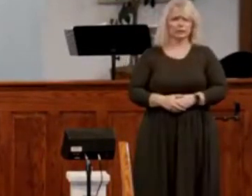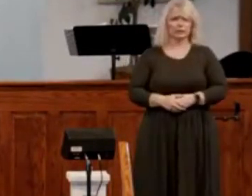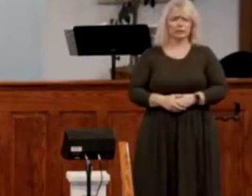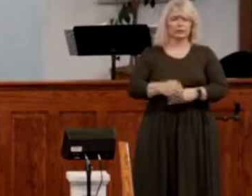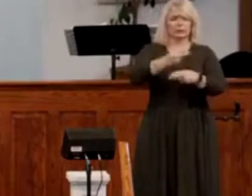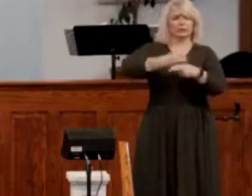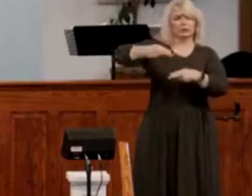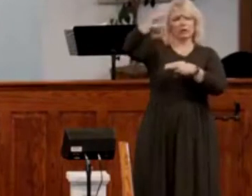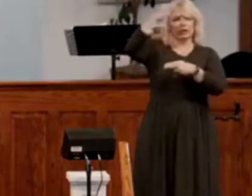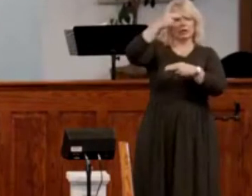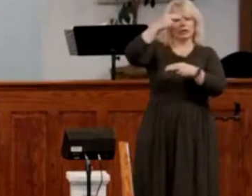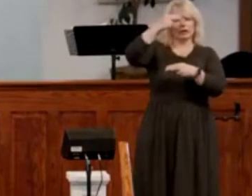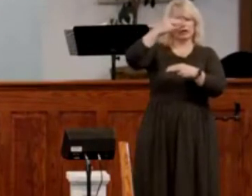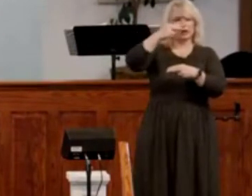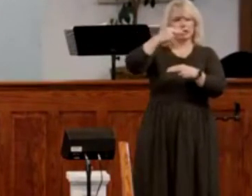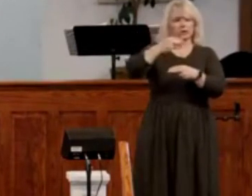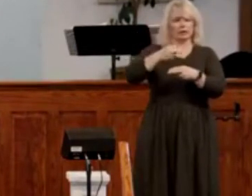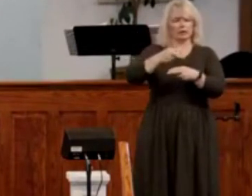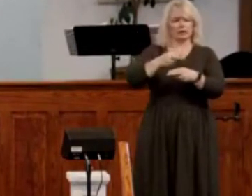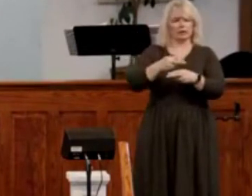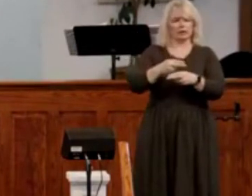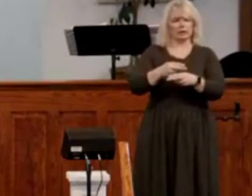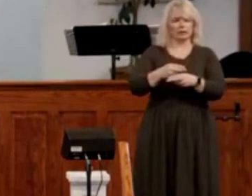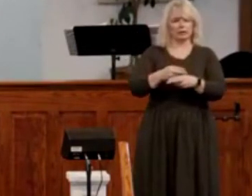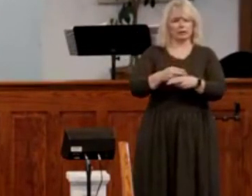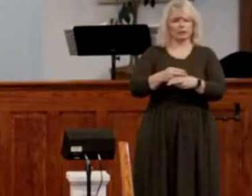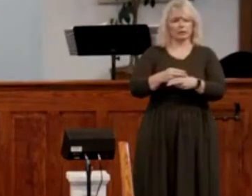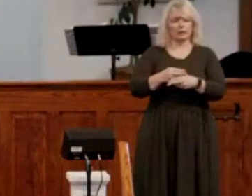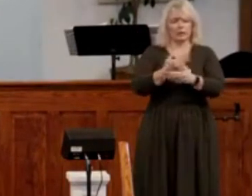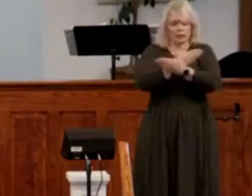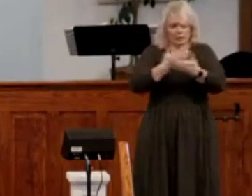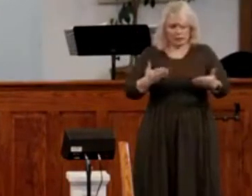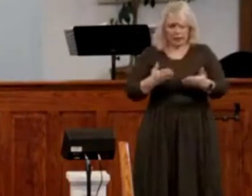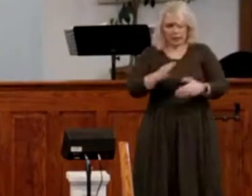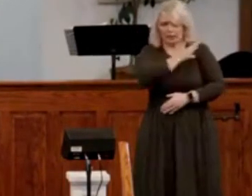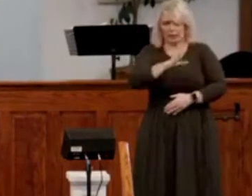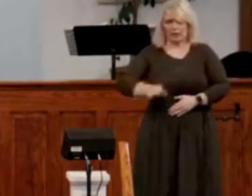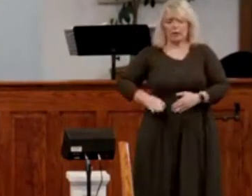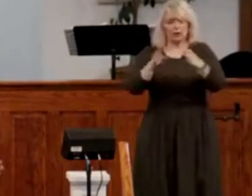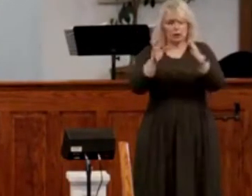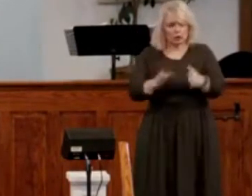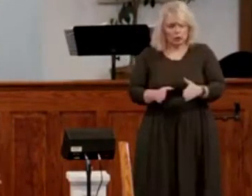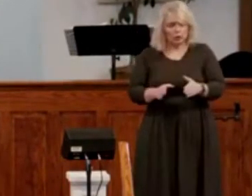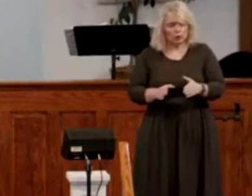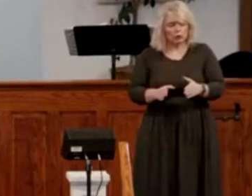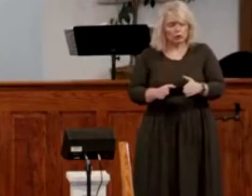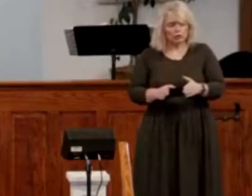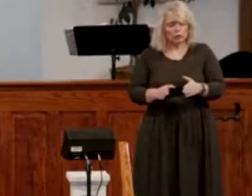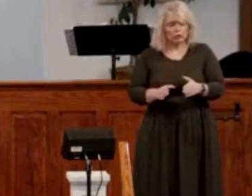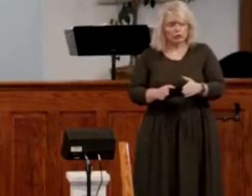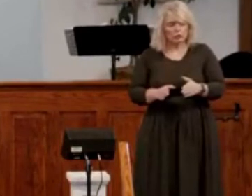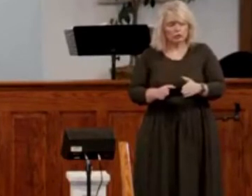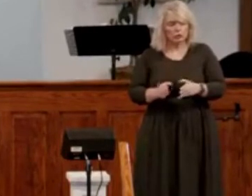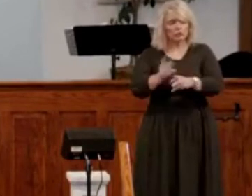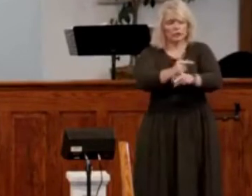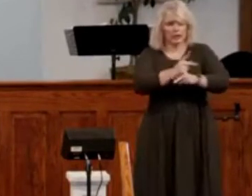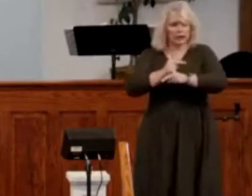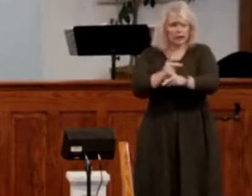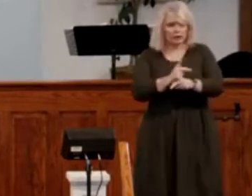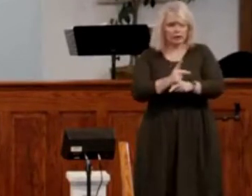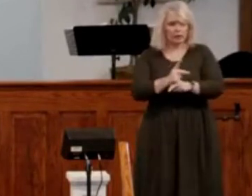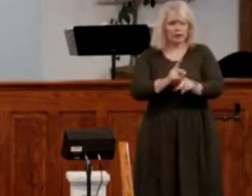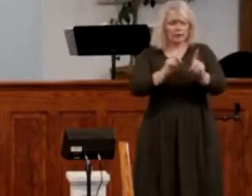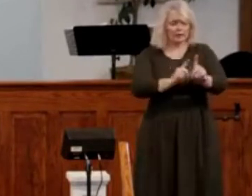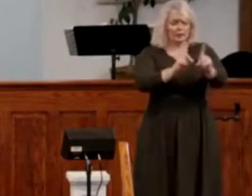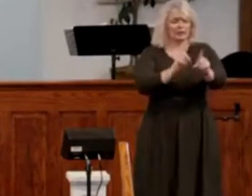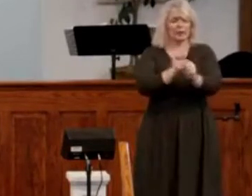highest priority in Christian stewardship is disciple making. If you want to know where to start, the highest priority in Christian stewardship is disciple